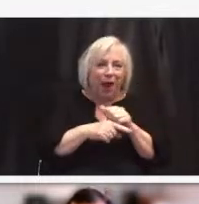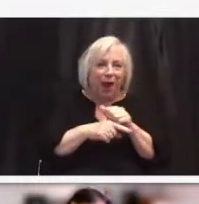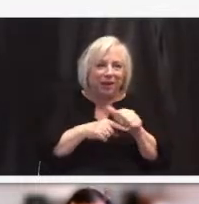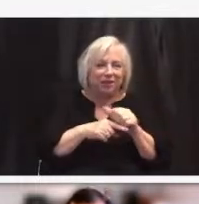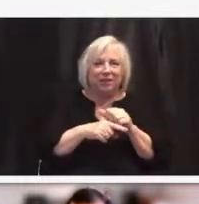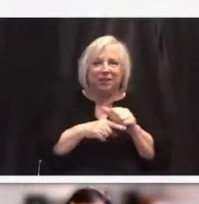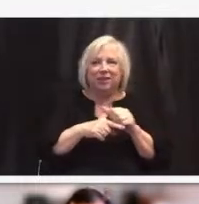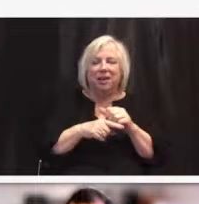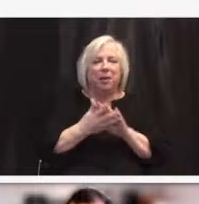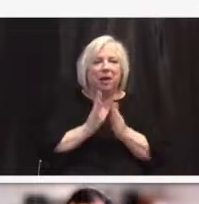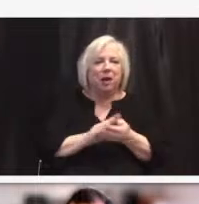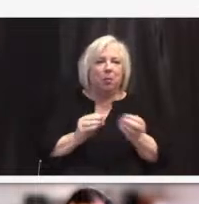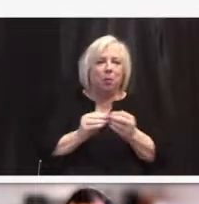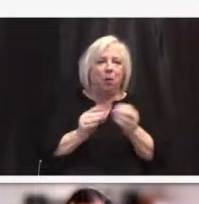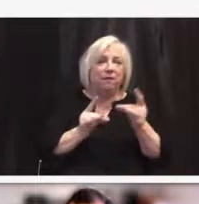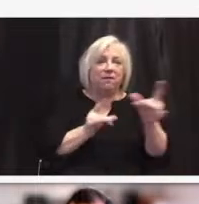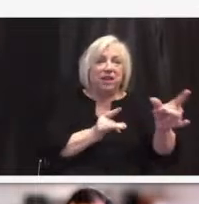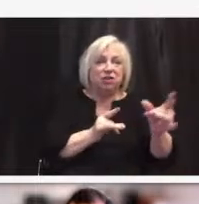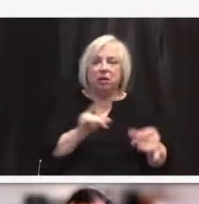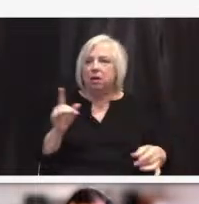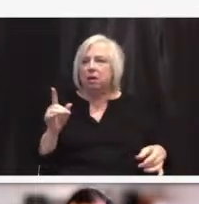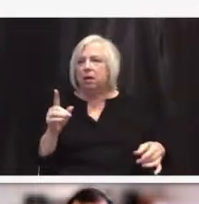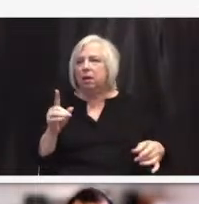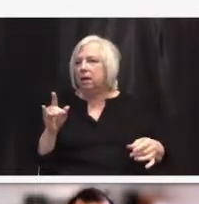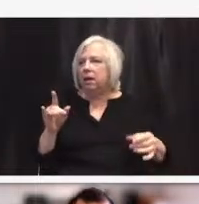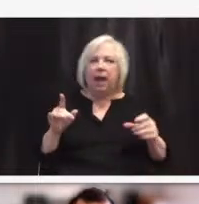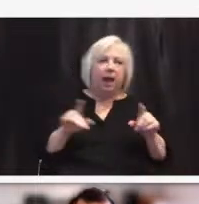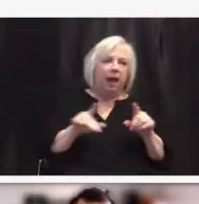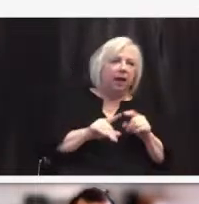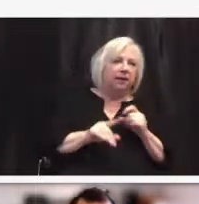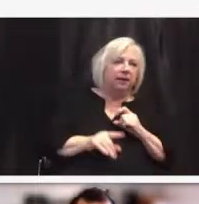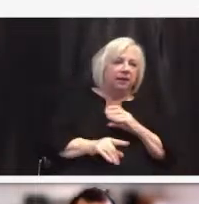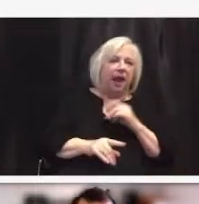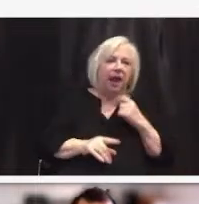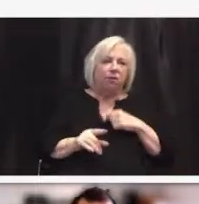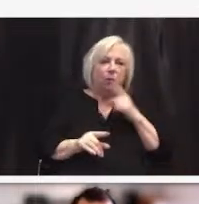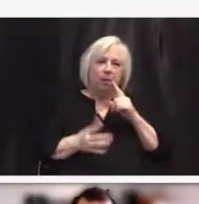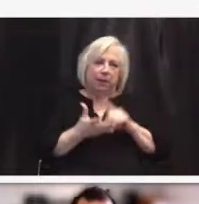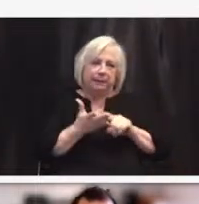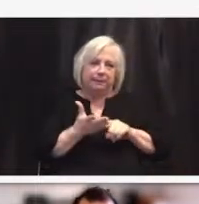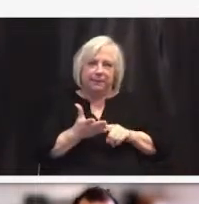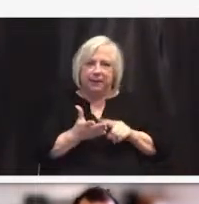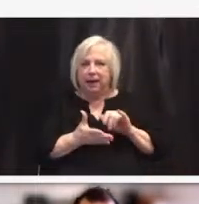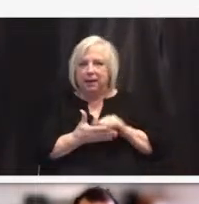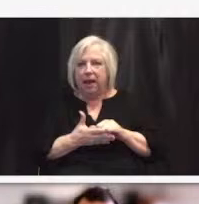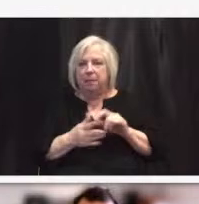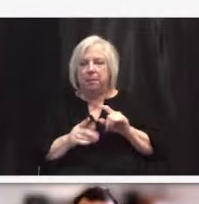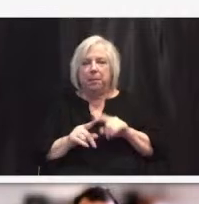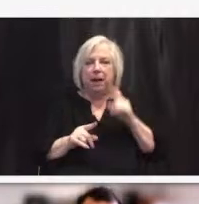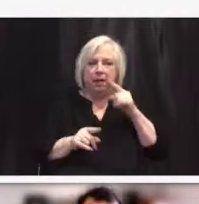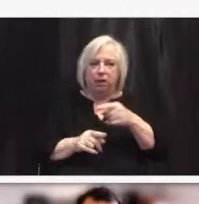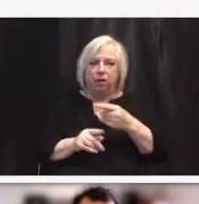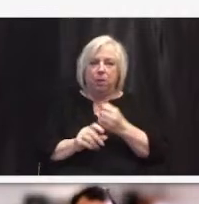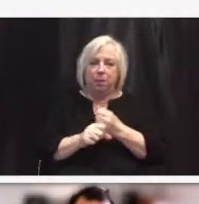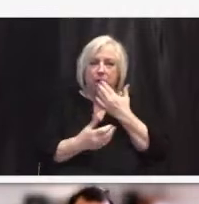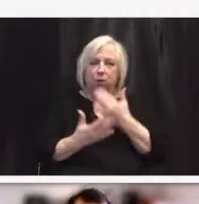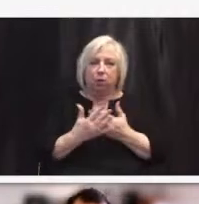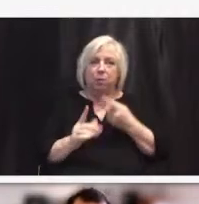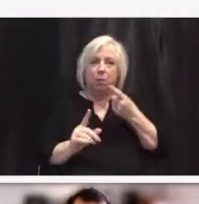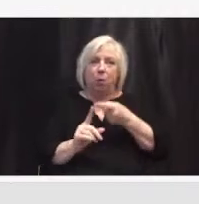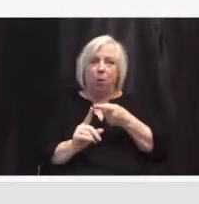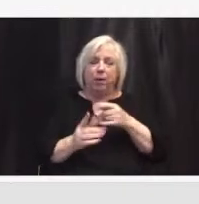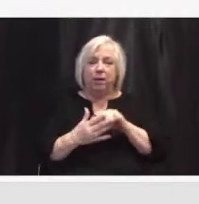little bit more efficient. Yes, sir, Mr. Chair. As a staff, we will definitely take a look at that, but I think you made a really good point that